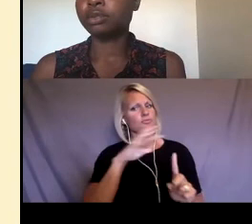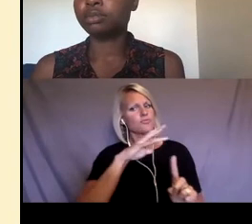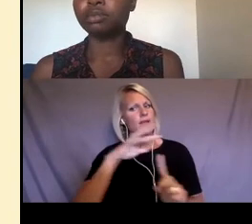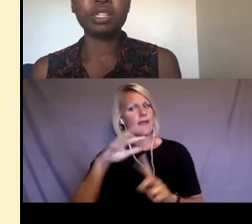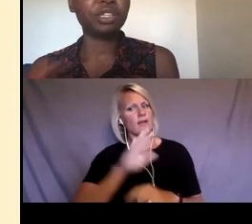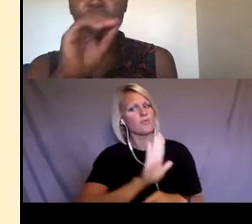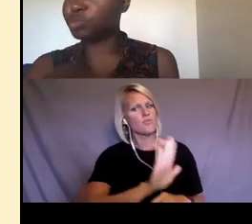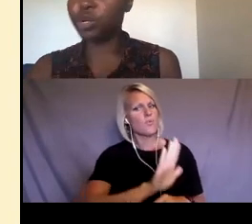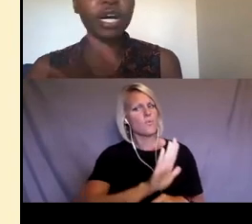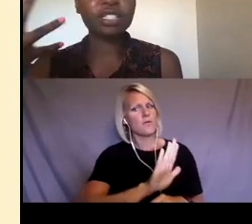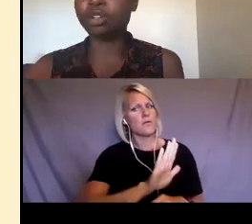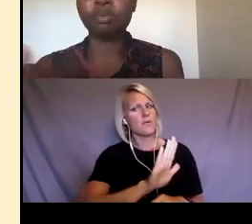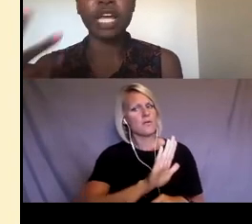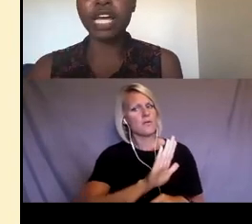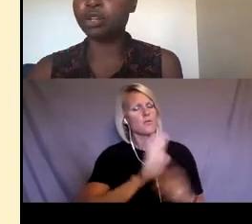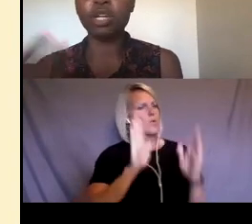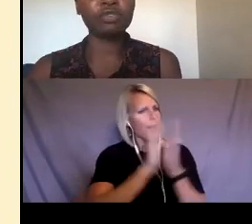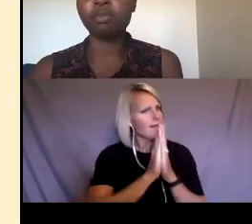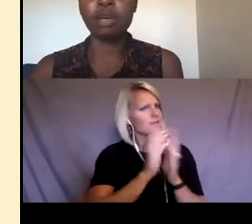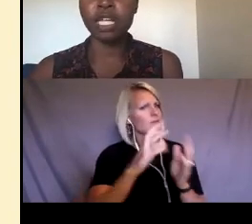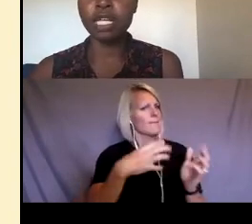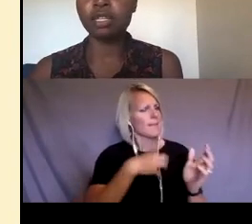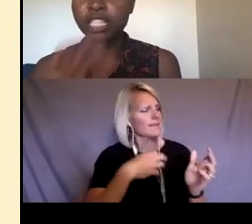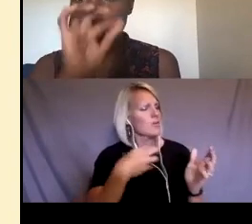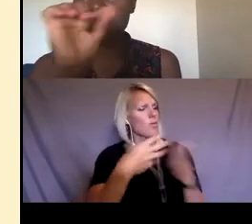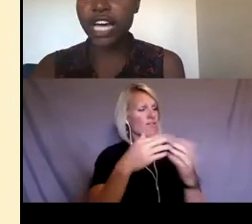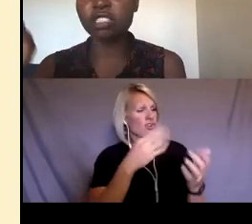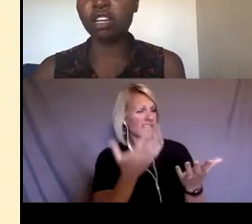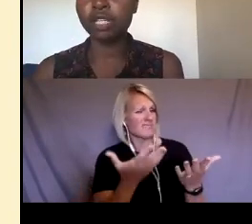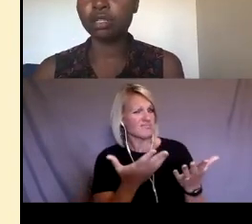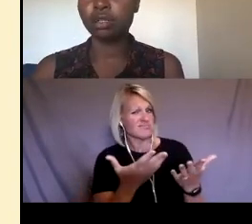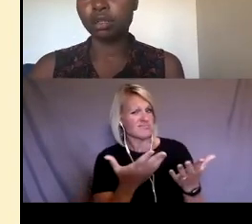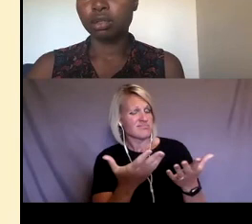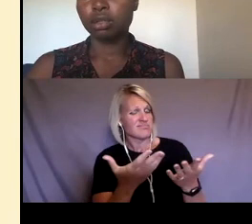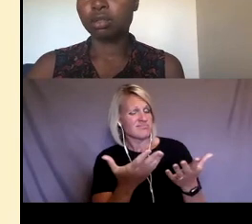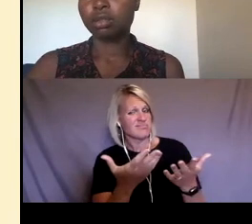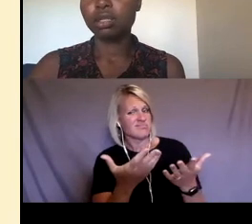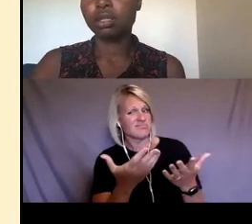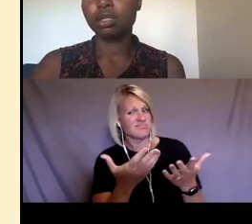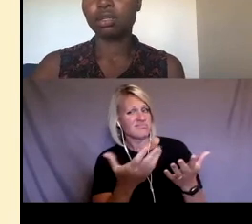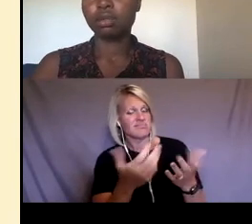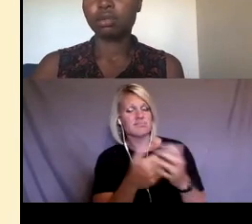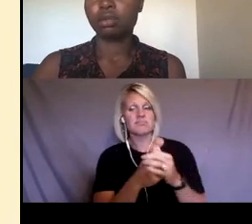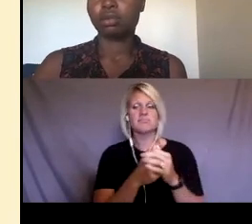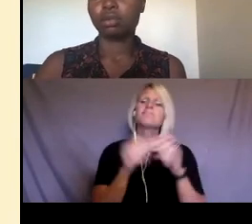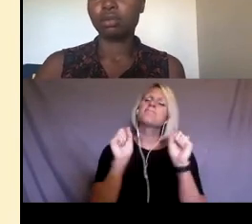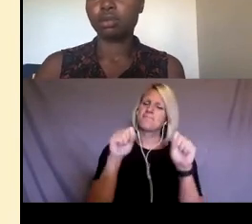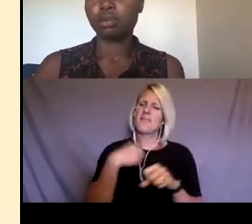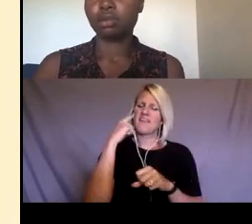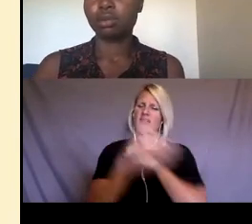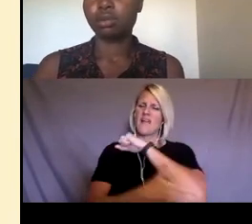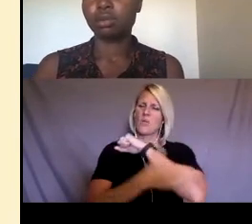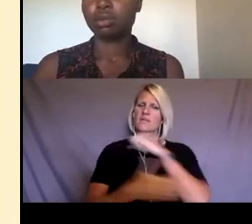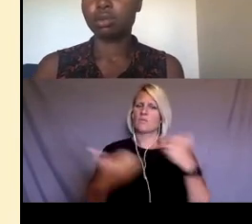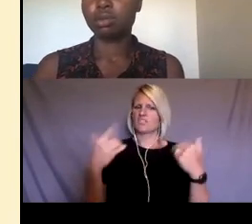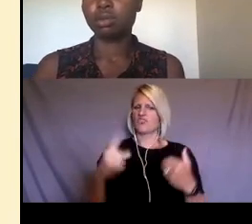your request or complaint or whatever it may be, like the status of it? Yeah, I think for the county, we just have like